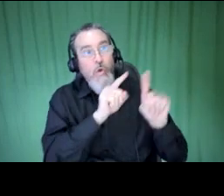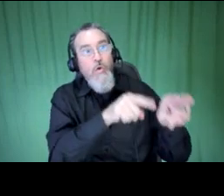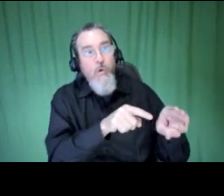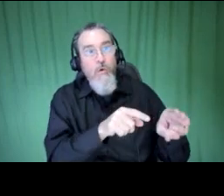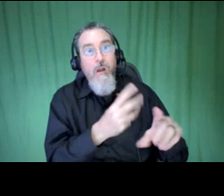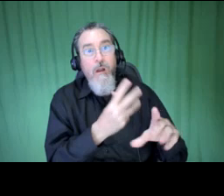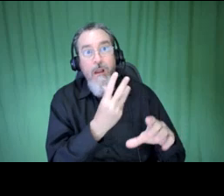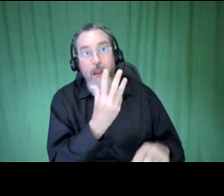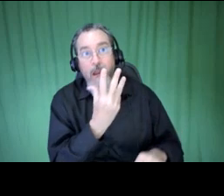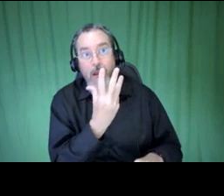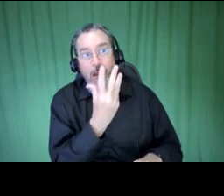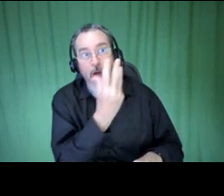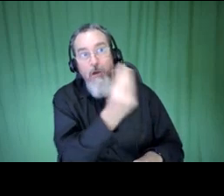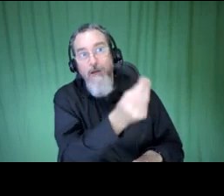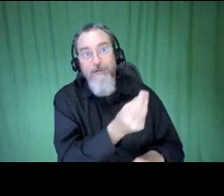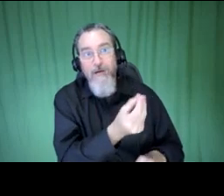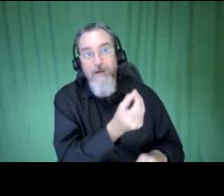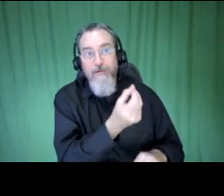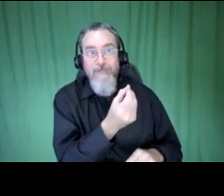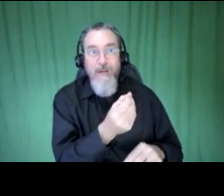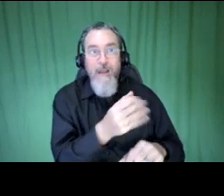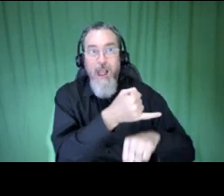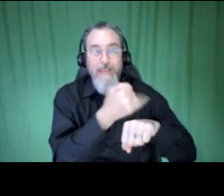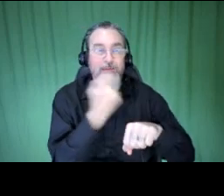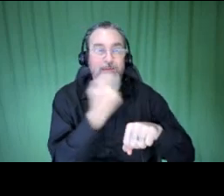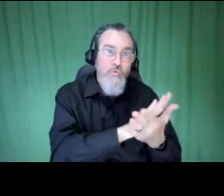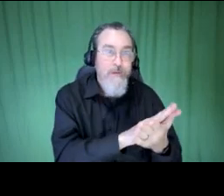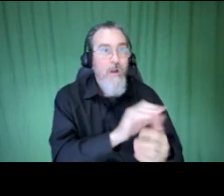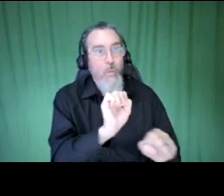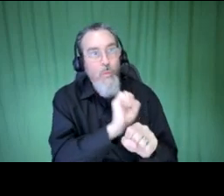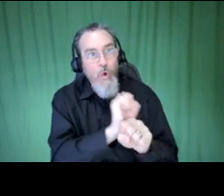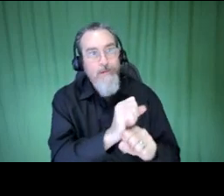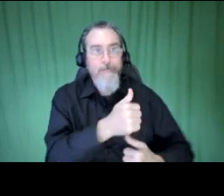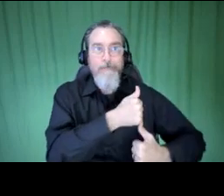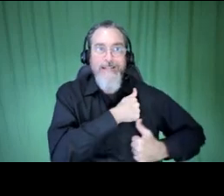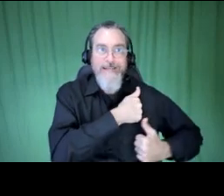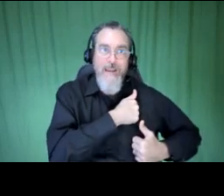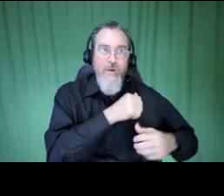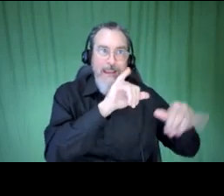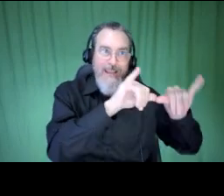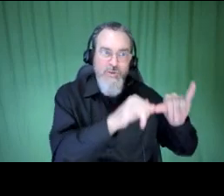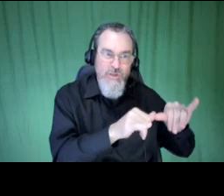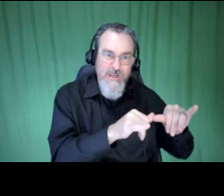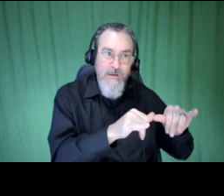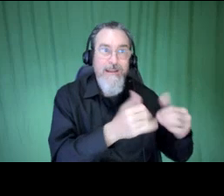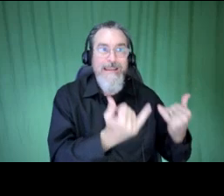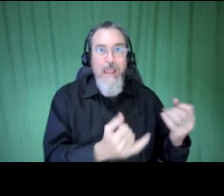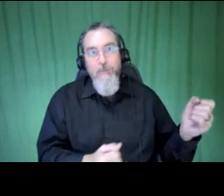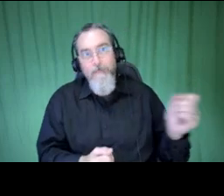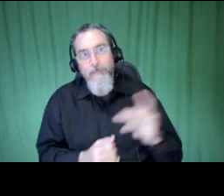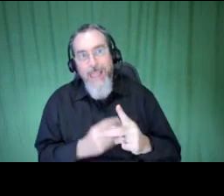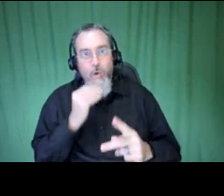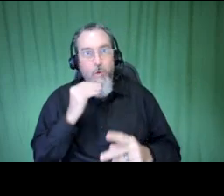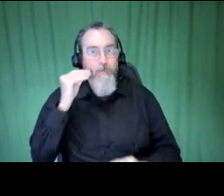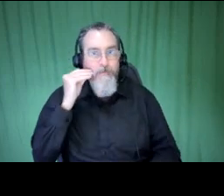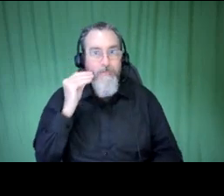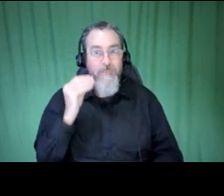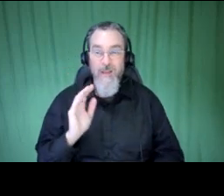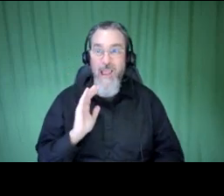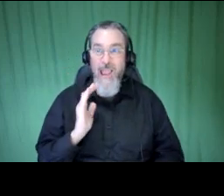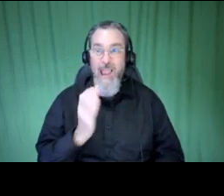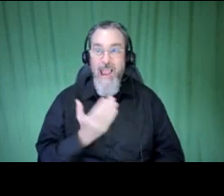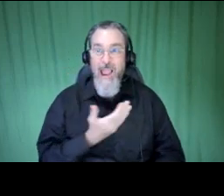military as an engineer for a while and came home during the COVID times, which American Samoa had our borders closed